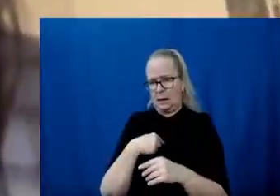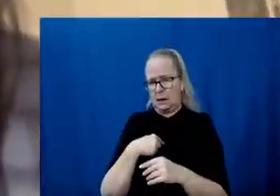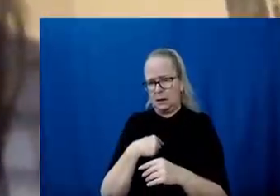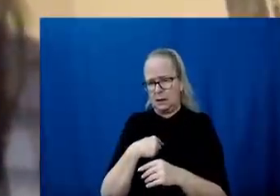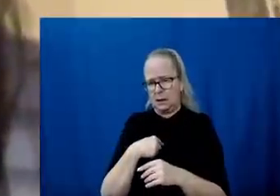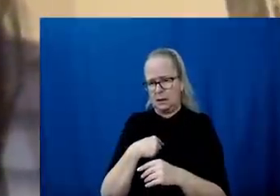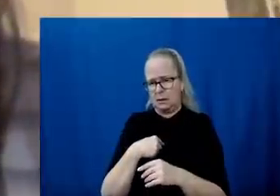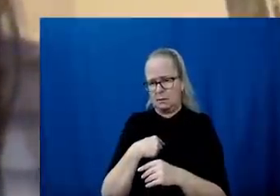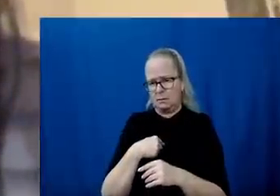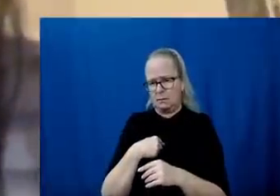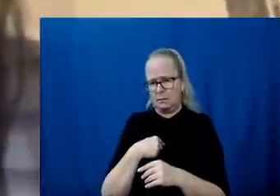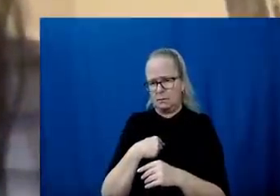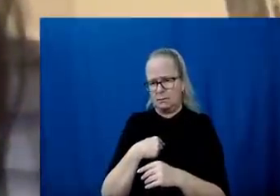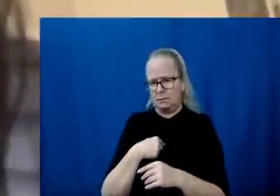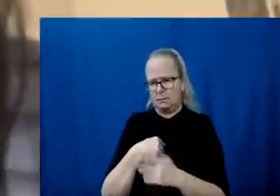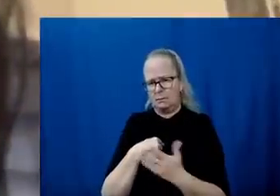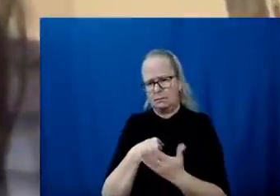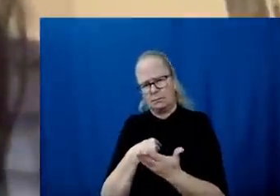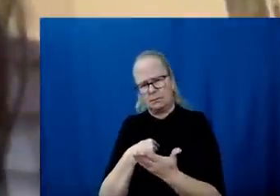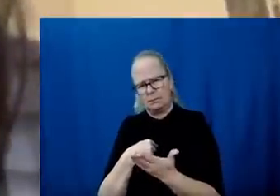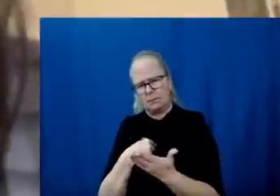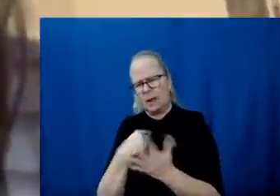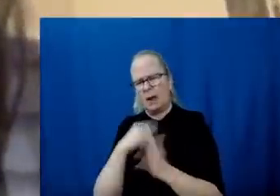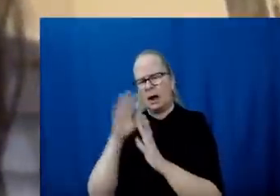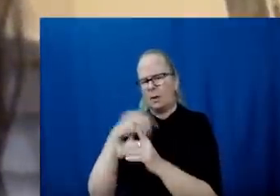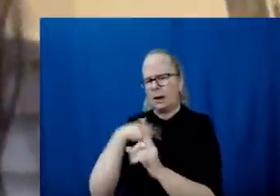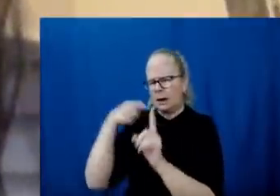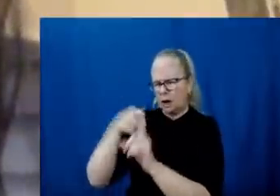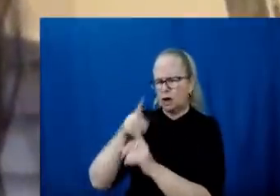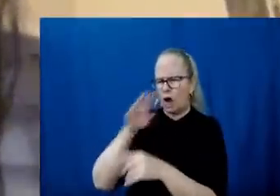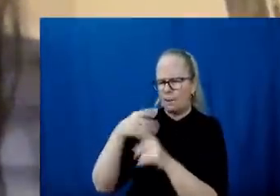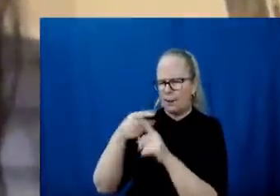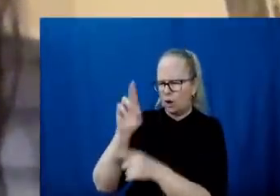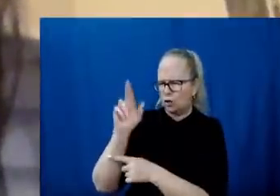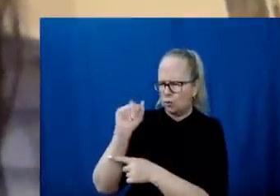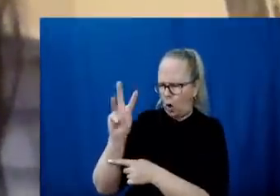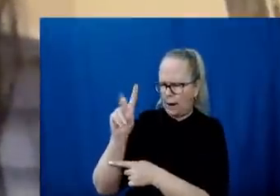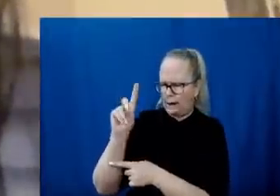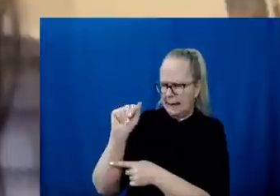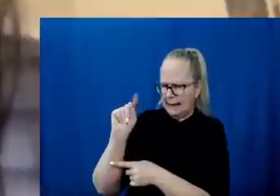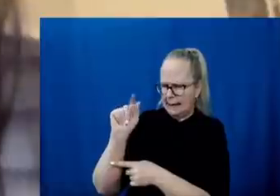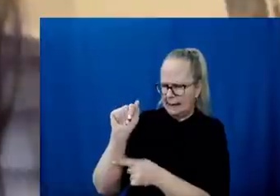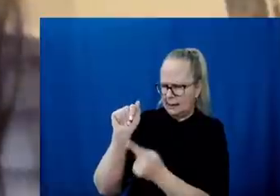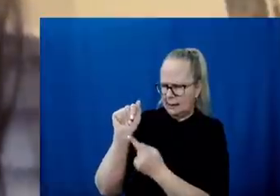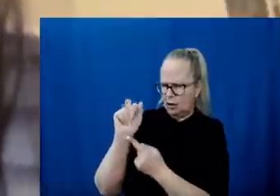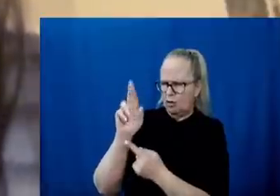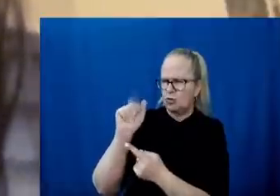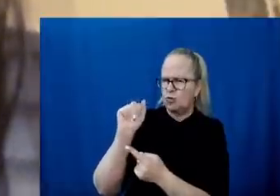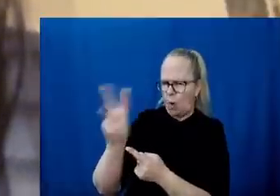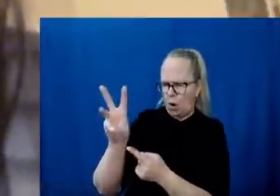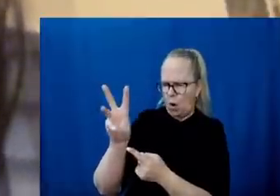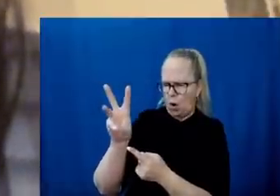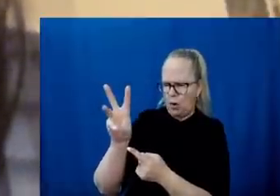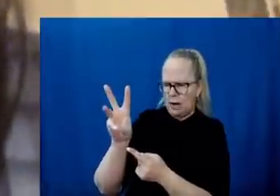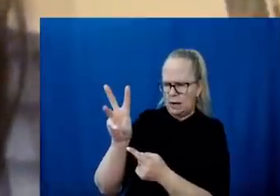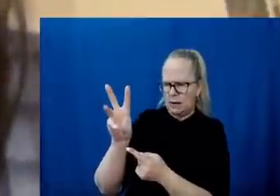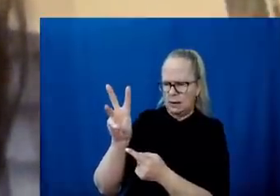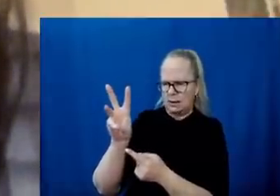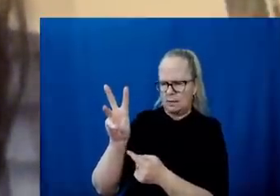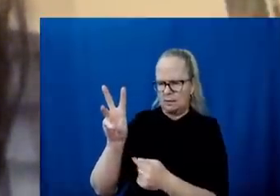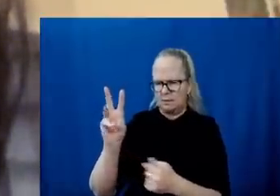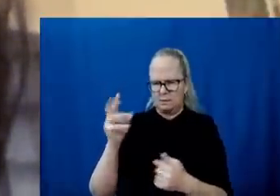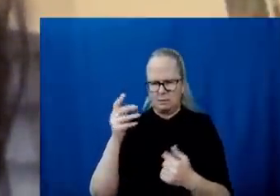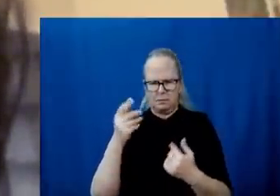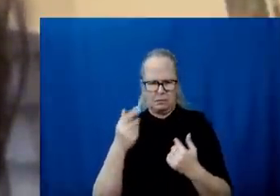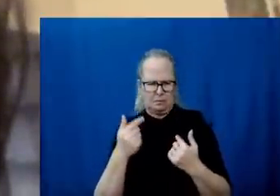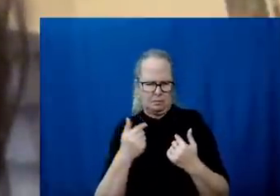it wasn't conclusive to me that it showed, like I'm talking about the raw data, that it